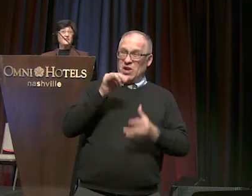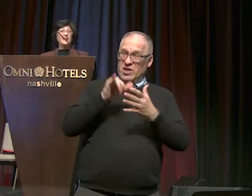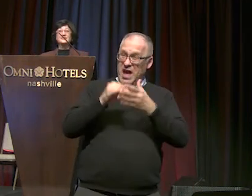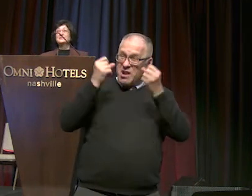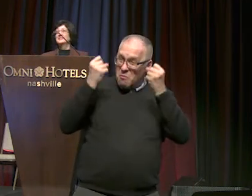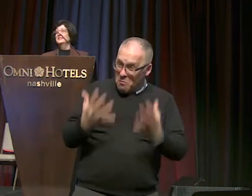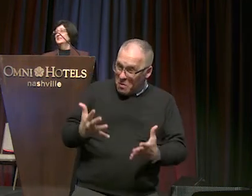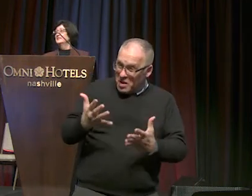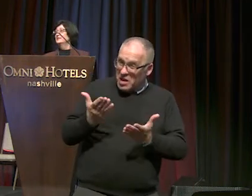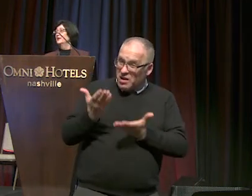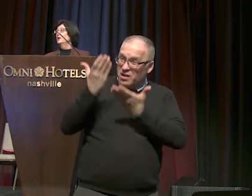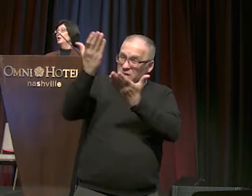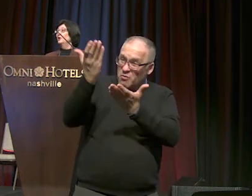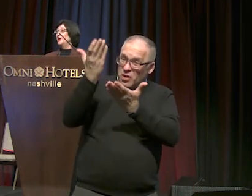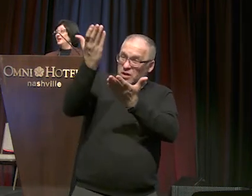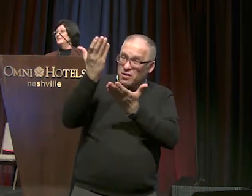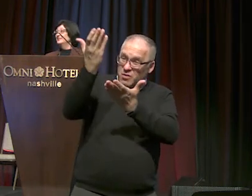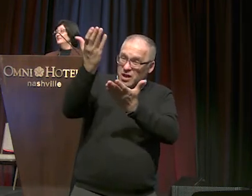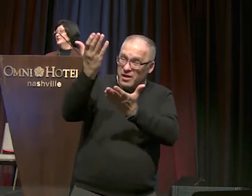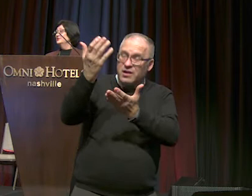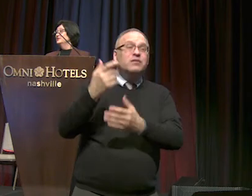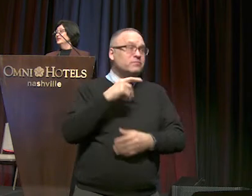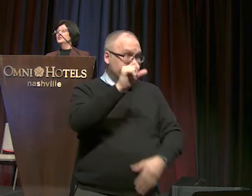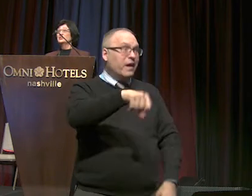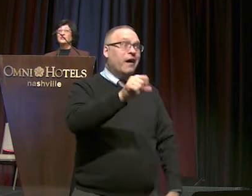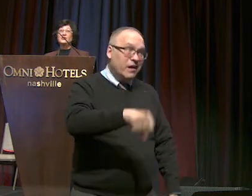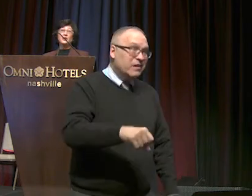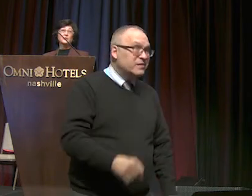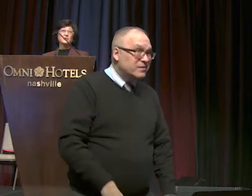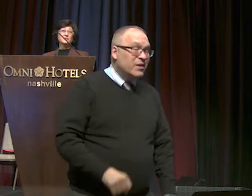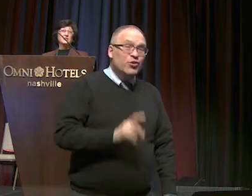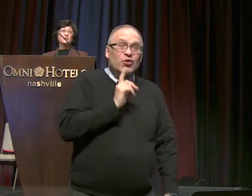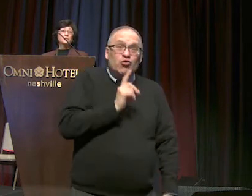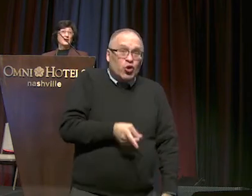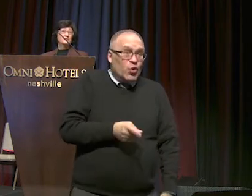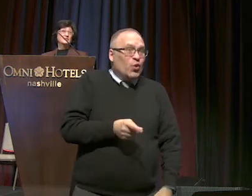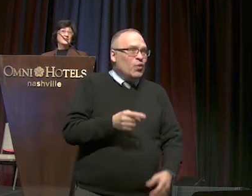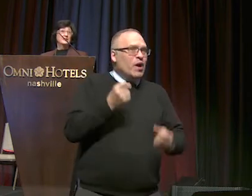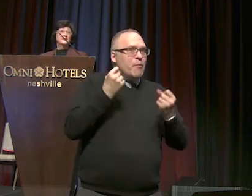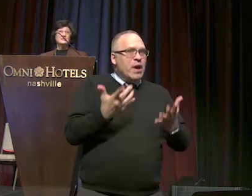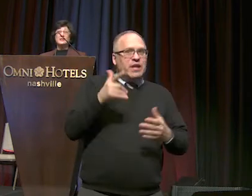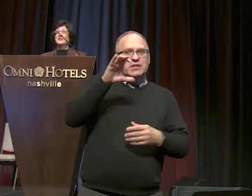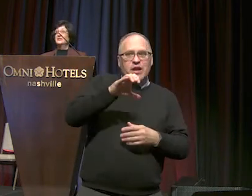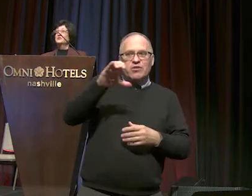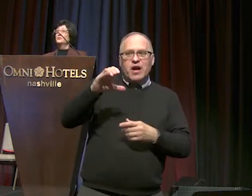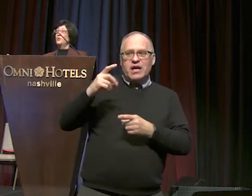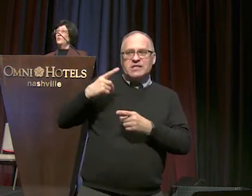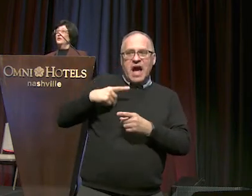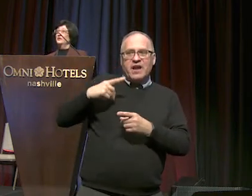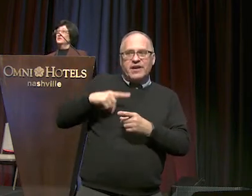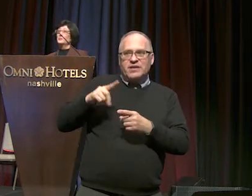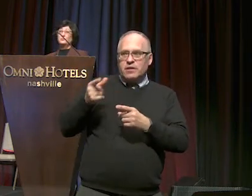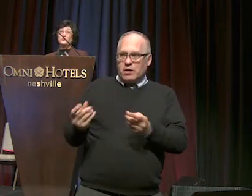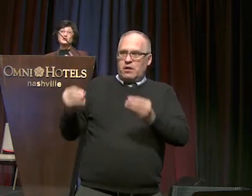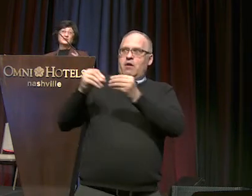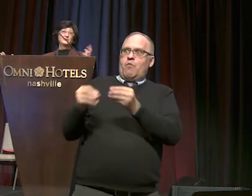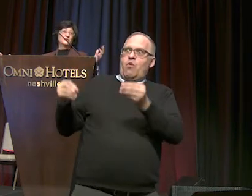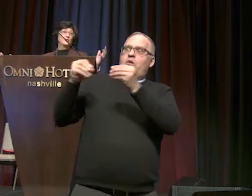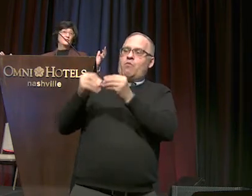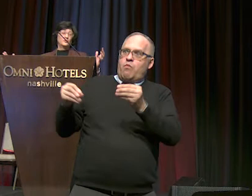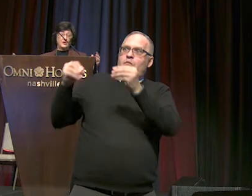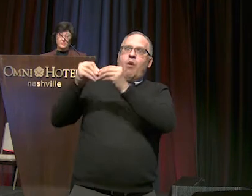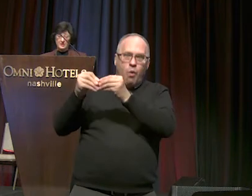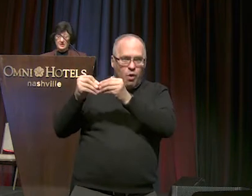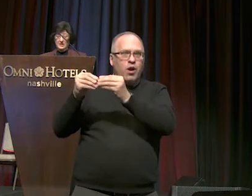But the fact is, it is a lot of legislation, and the number of Central Conference delegates is growing as a proportion of